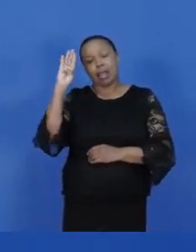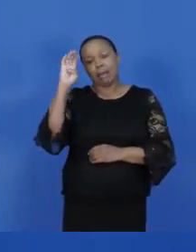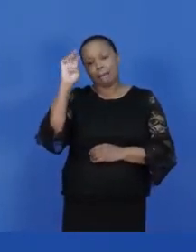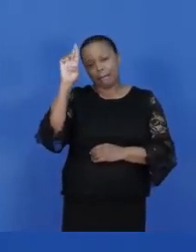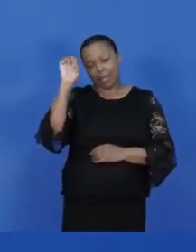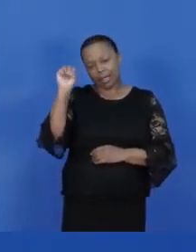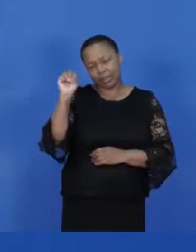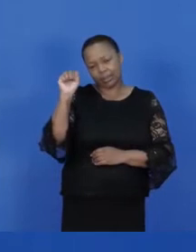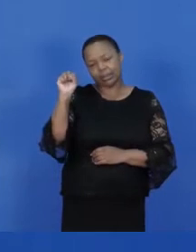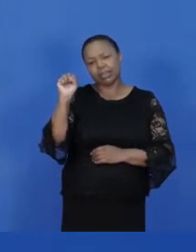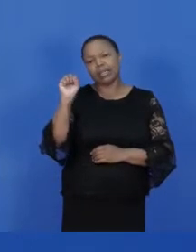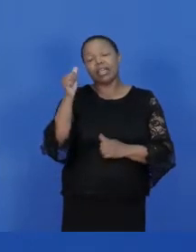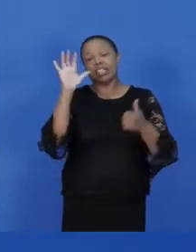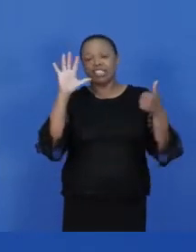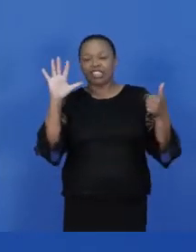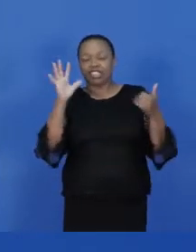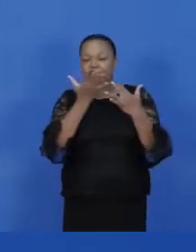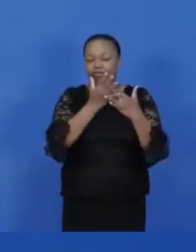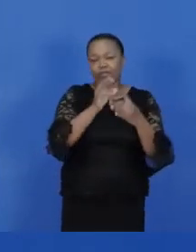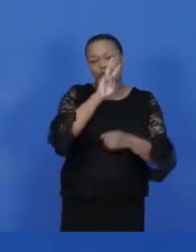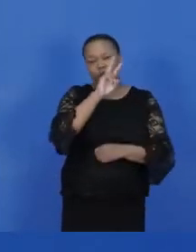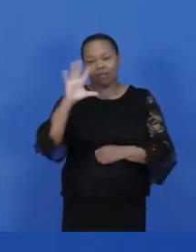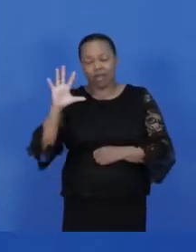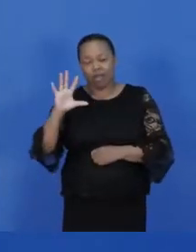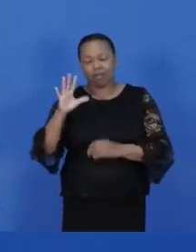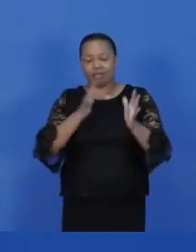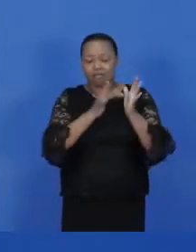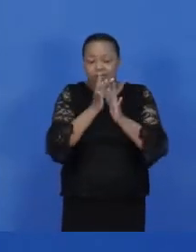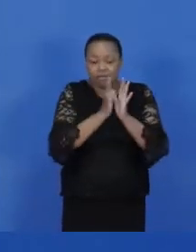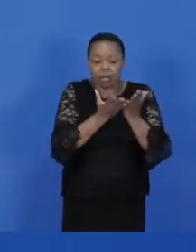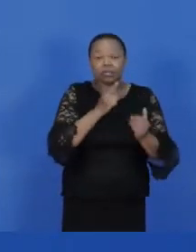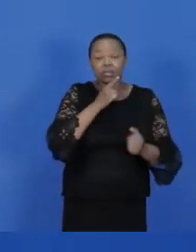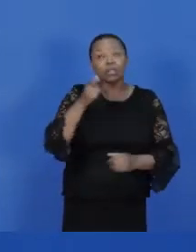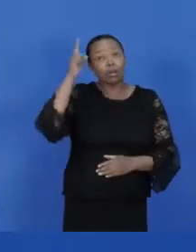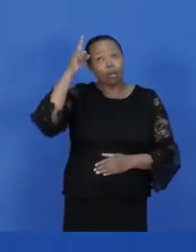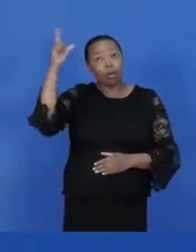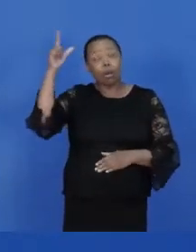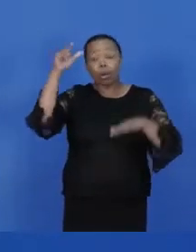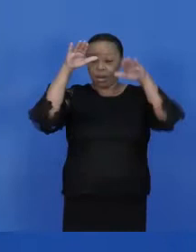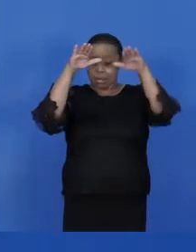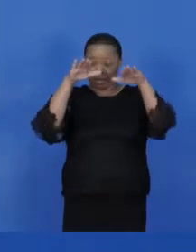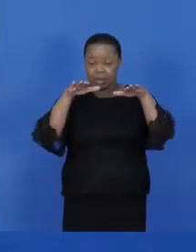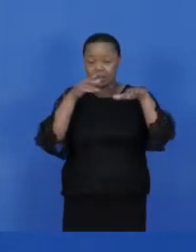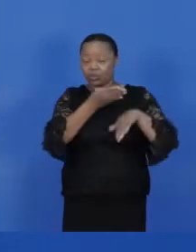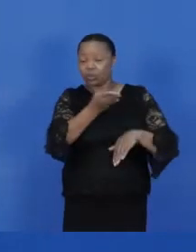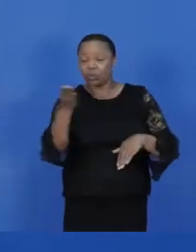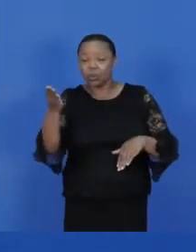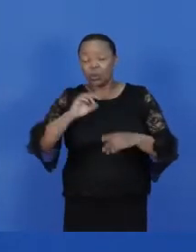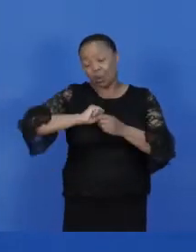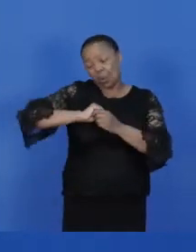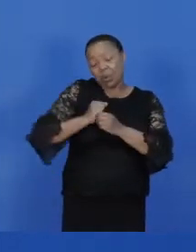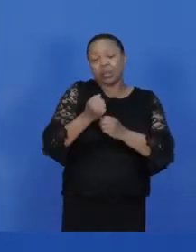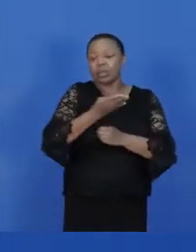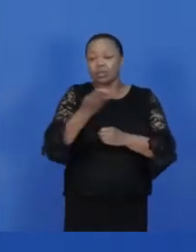verse 25. Numbers chapter 6, verse 24 to 25. The Bible says, the Lord bless you and keep you. The Lord